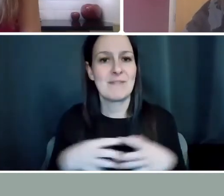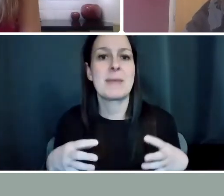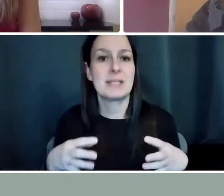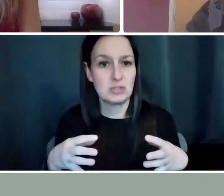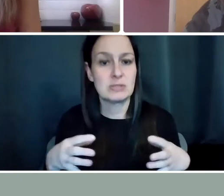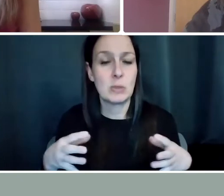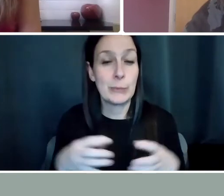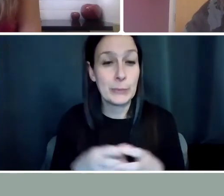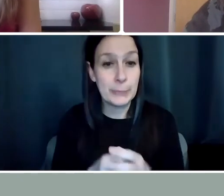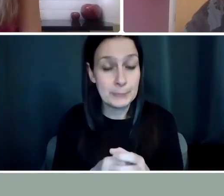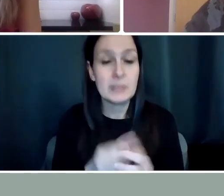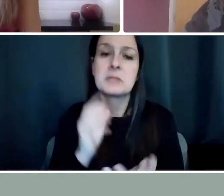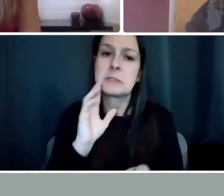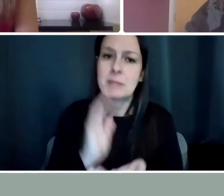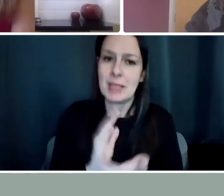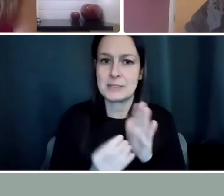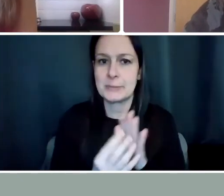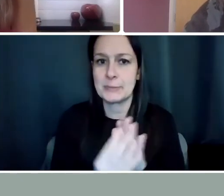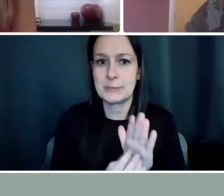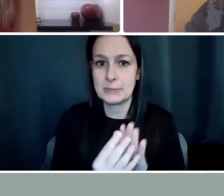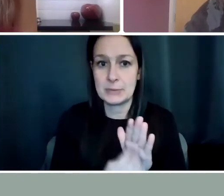of inflammation in your body in general.